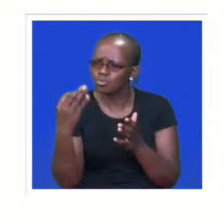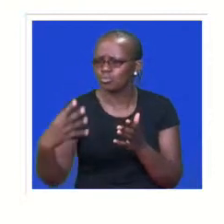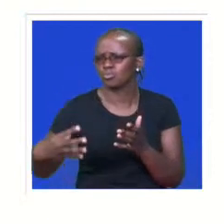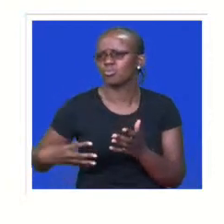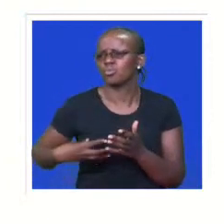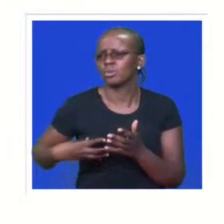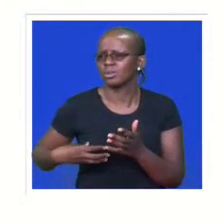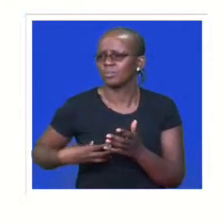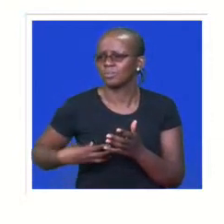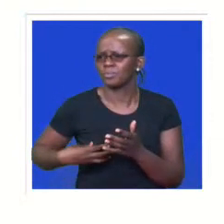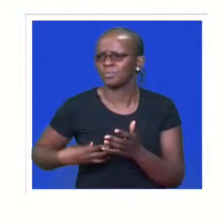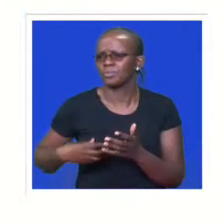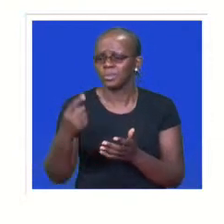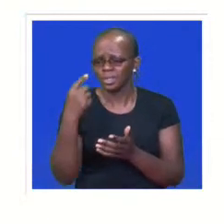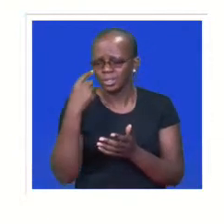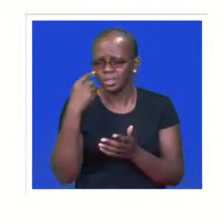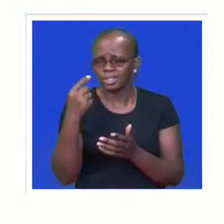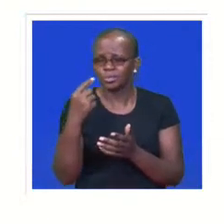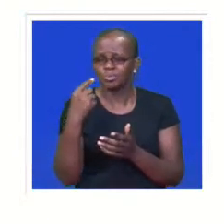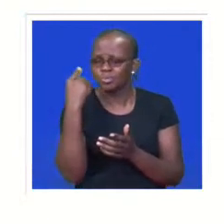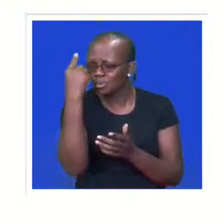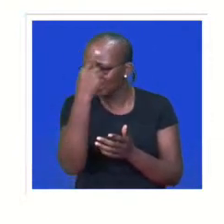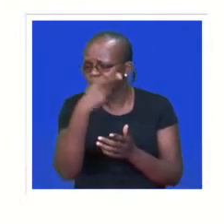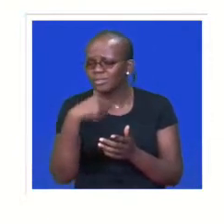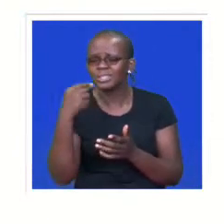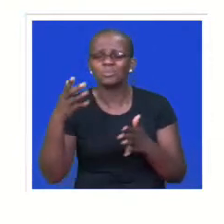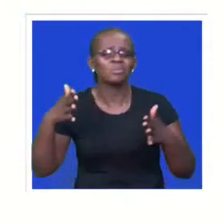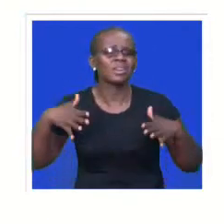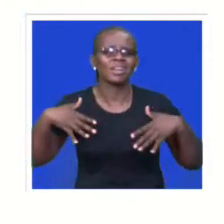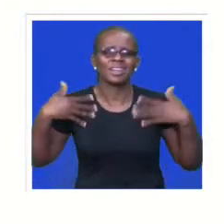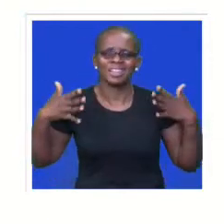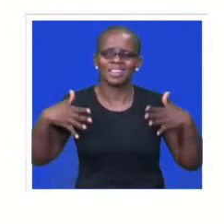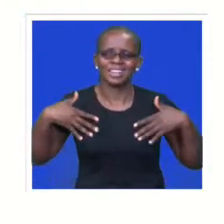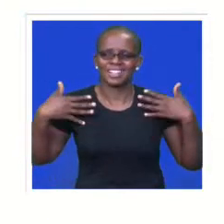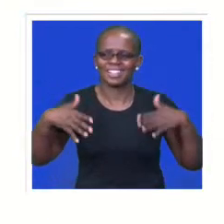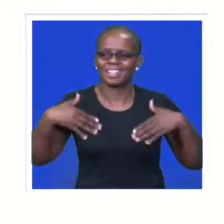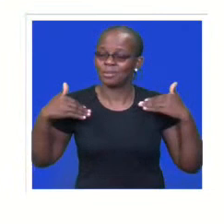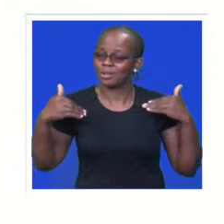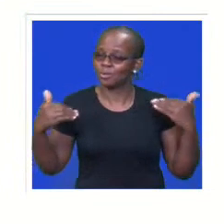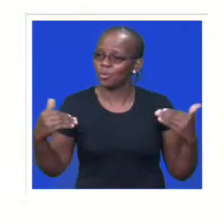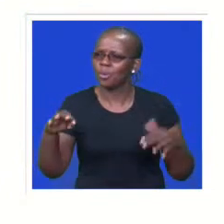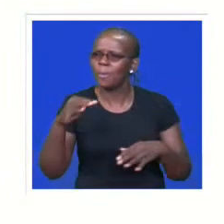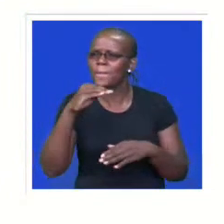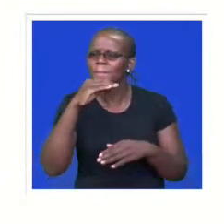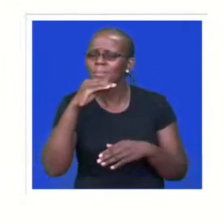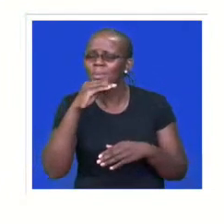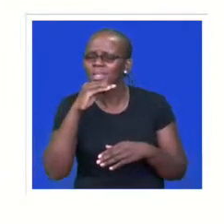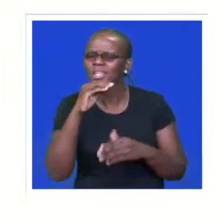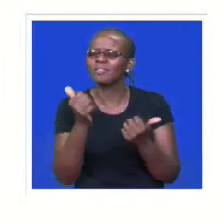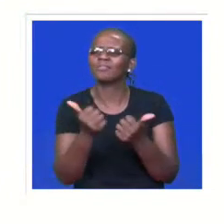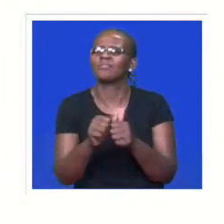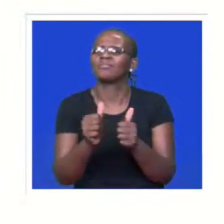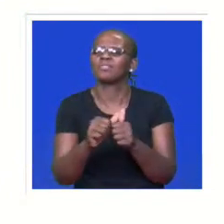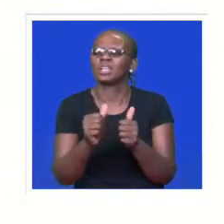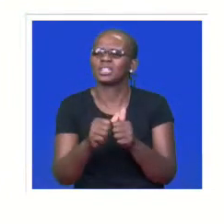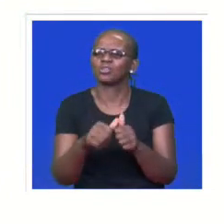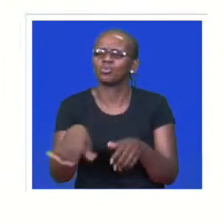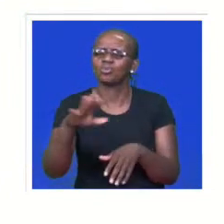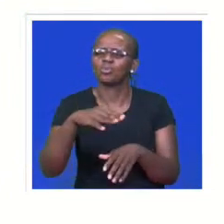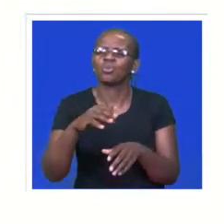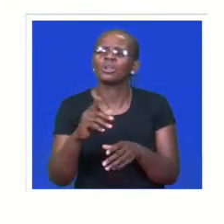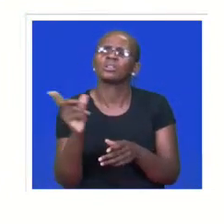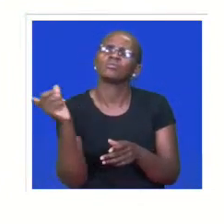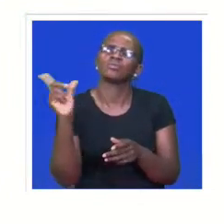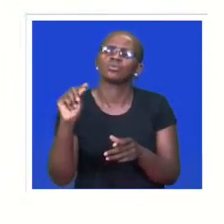their faces, they are very, very happy, which means friends do things together. But remember this, dear